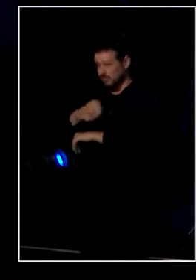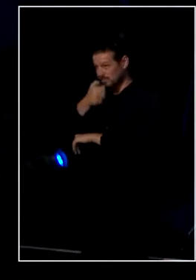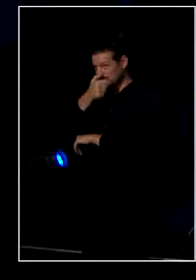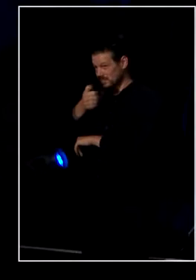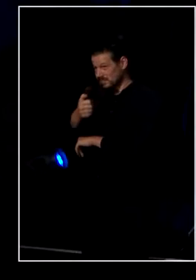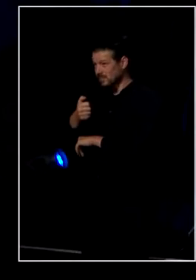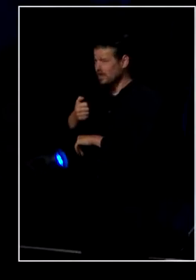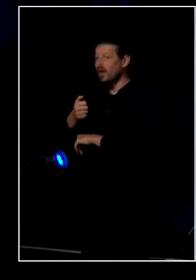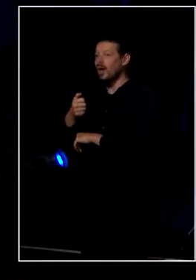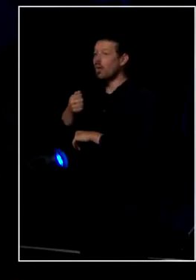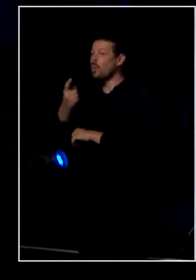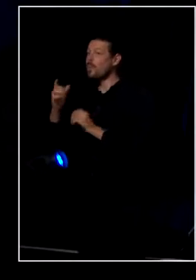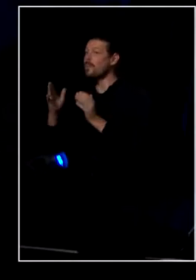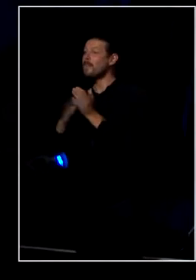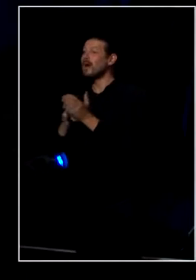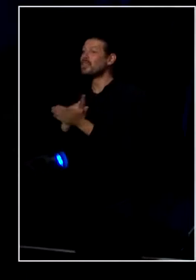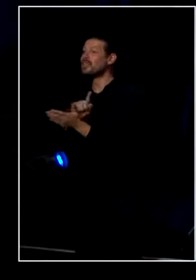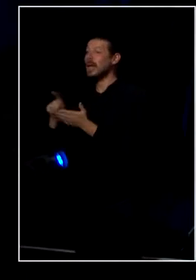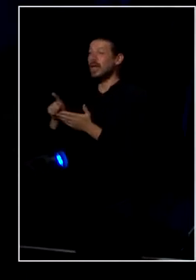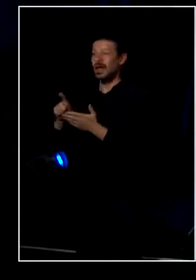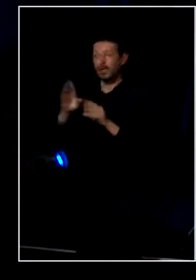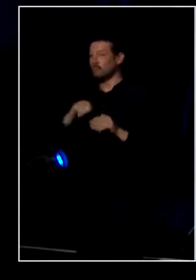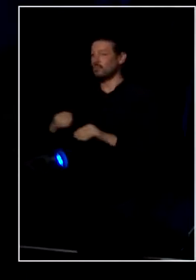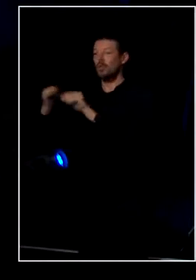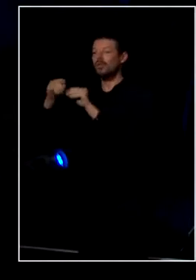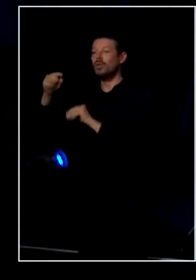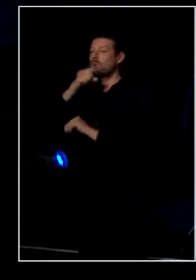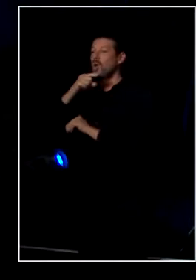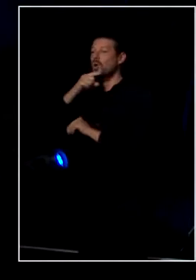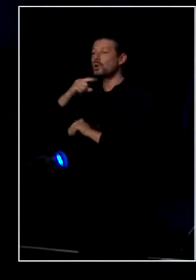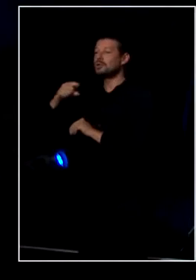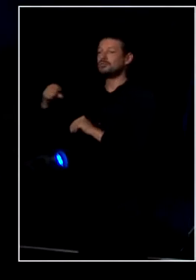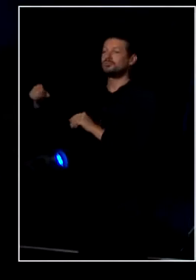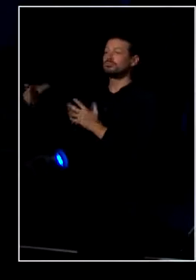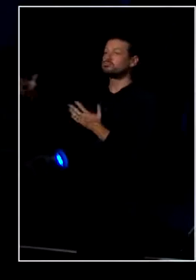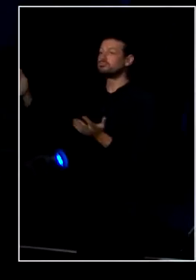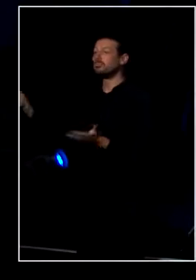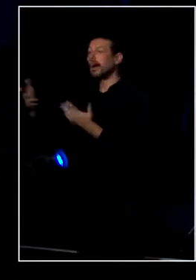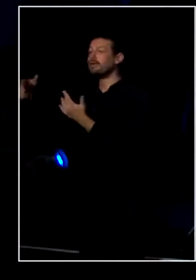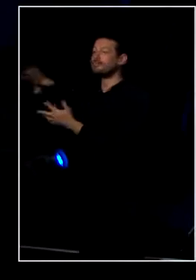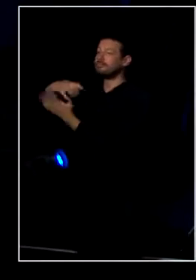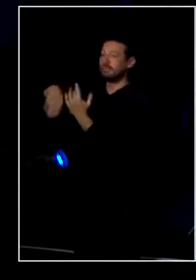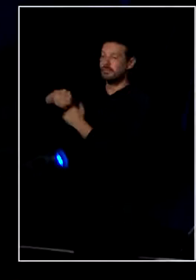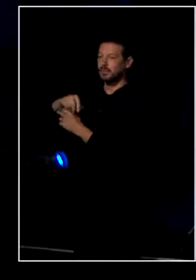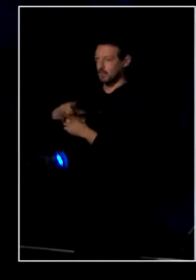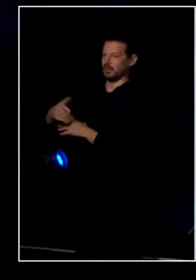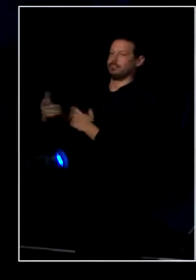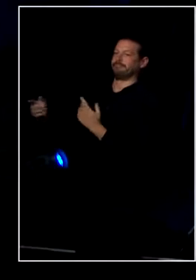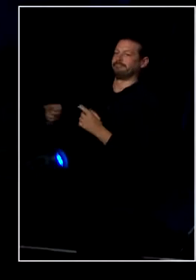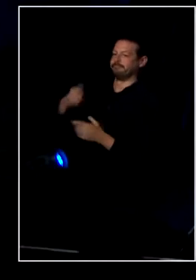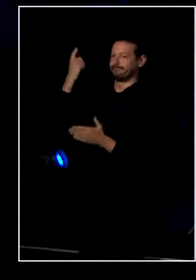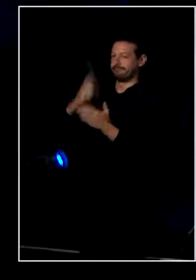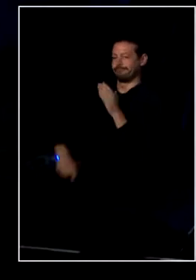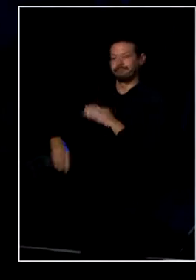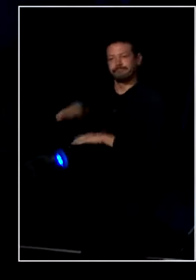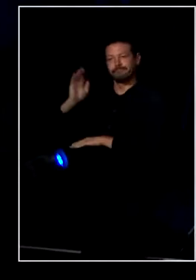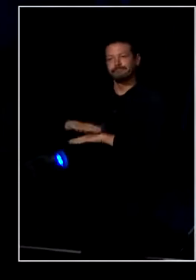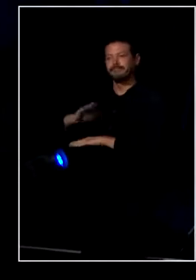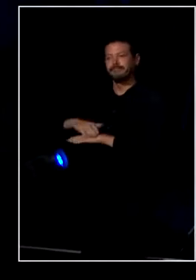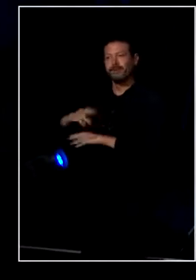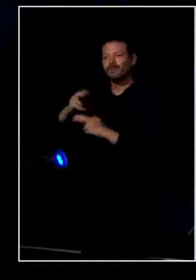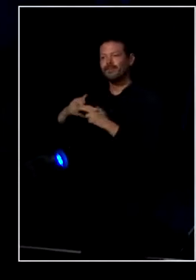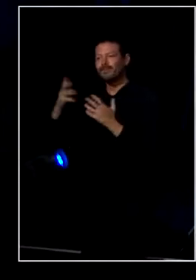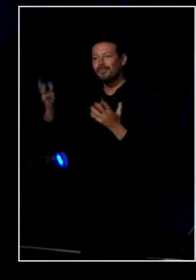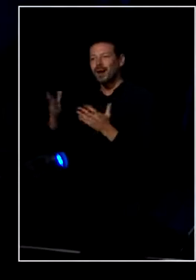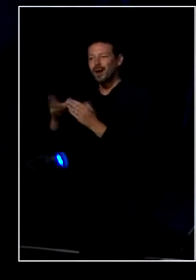a month later I went up to the boys' ward and I played around with the boys and I got into serious trouble for it. And I reckon it was